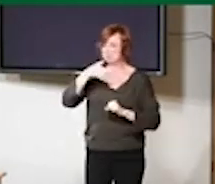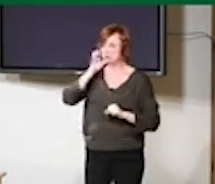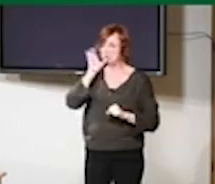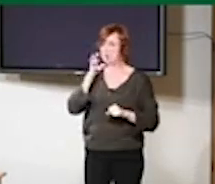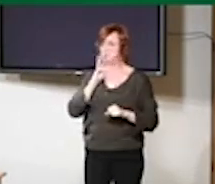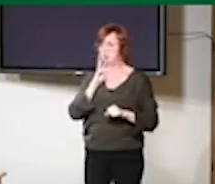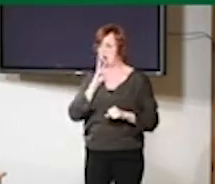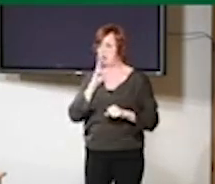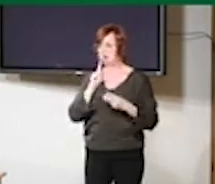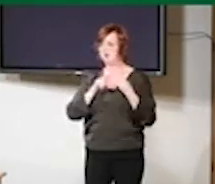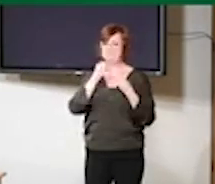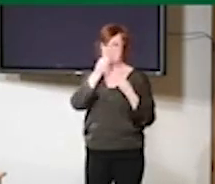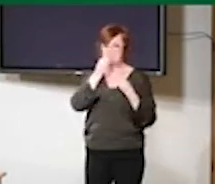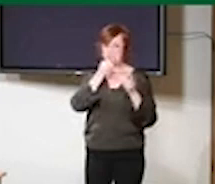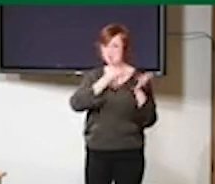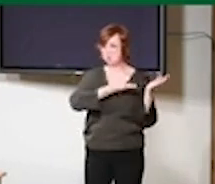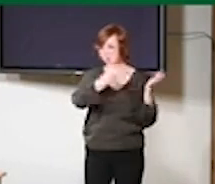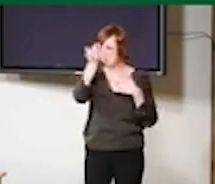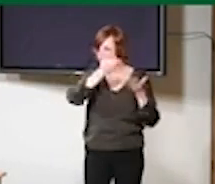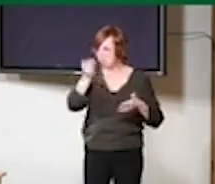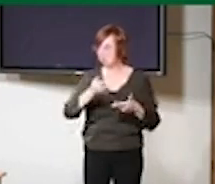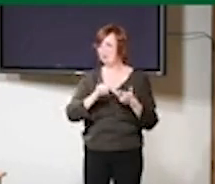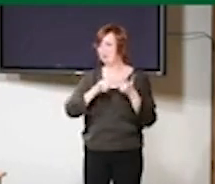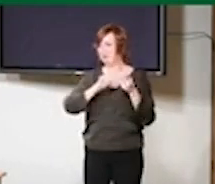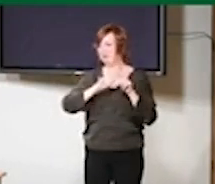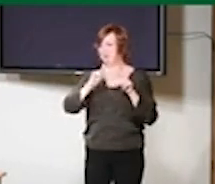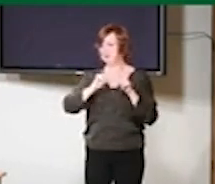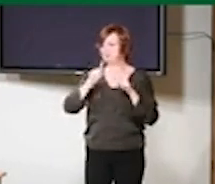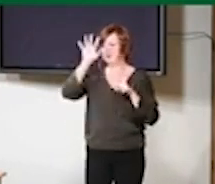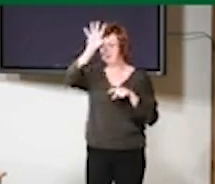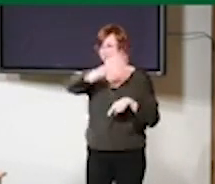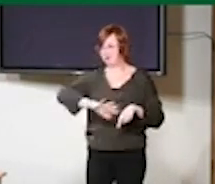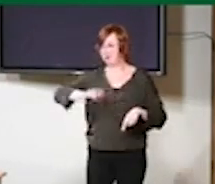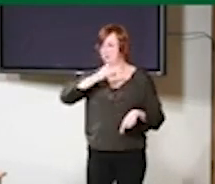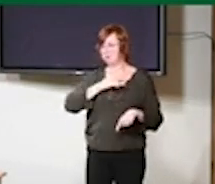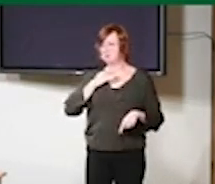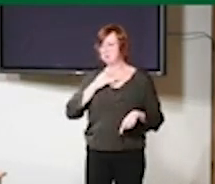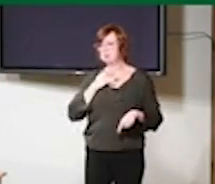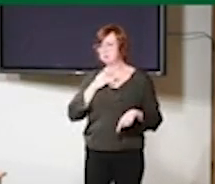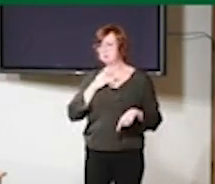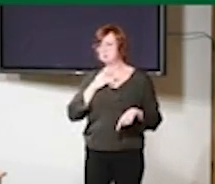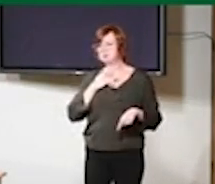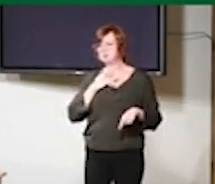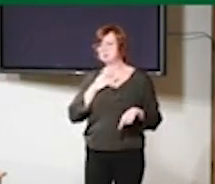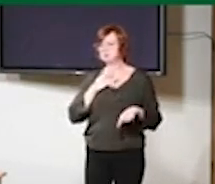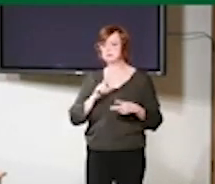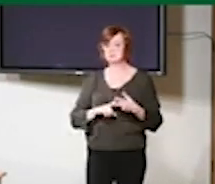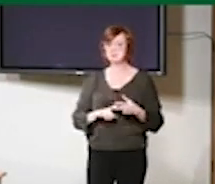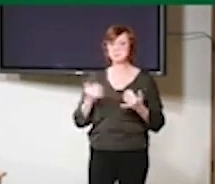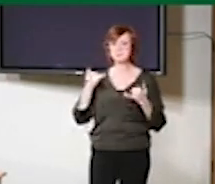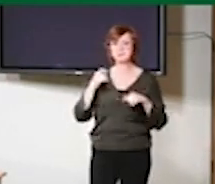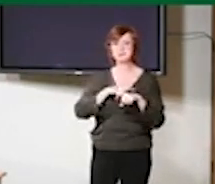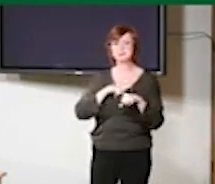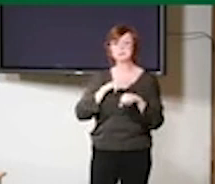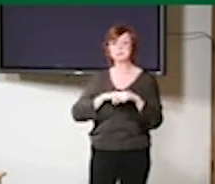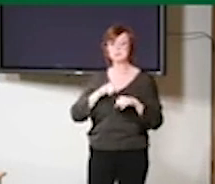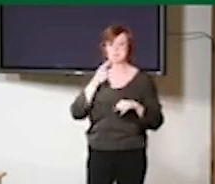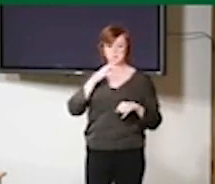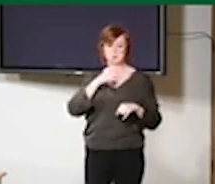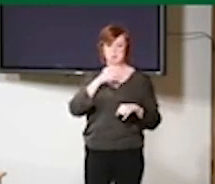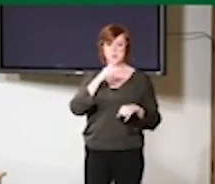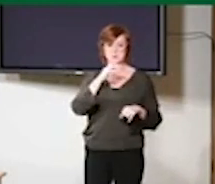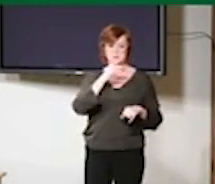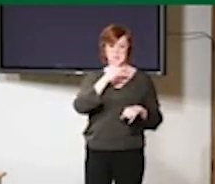delivered. And we are under a time of, we're operating in this province and across the nation under, and in most provinces